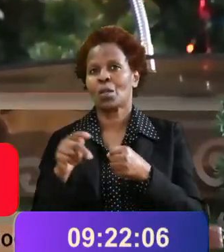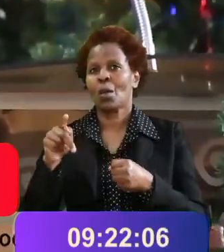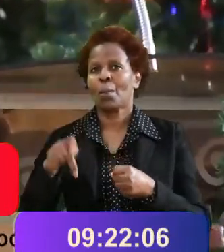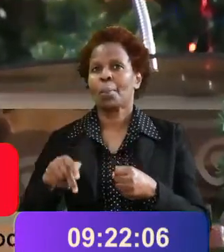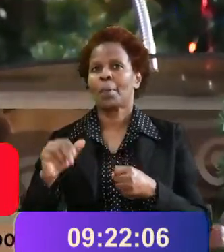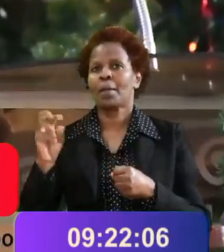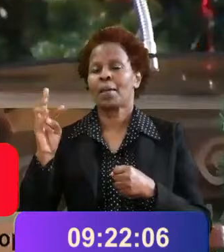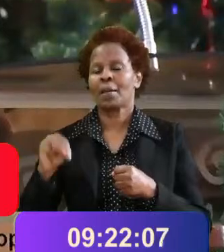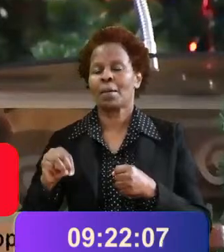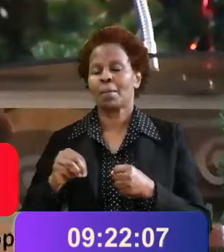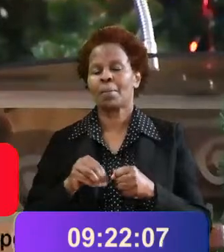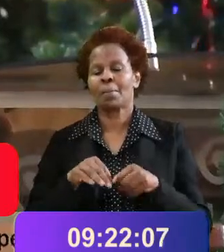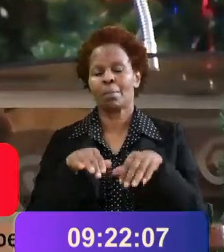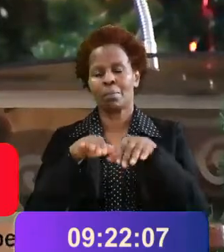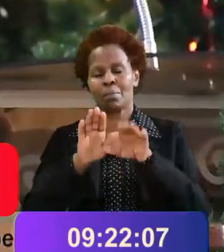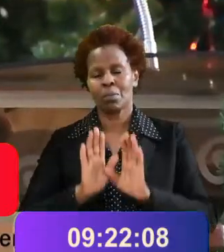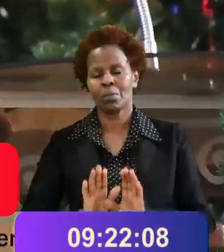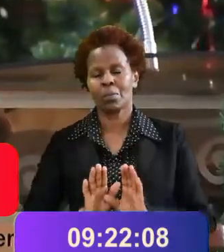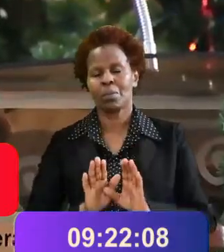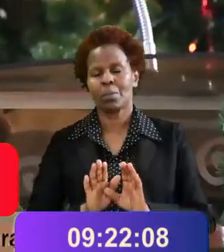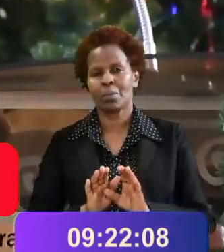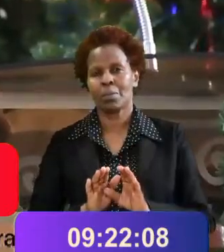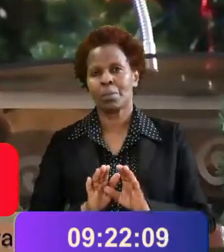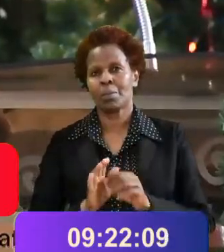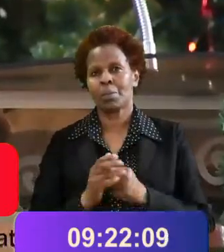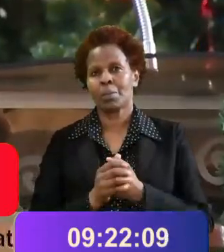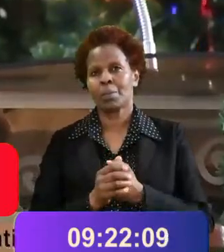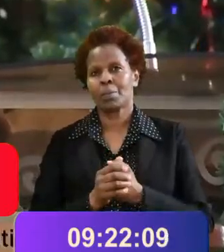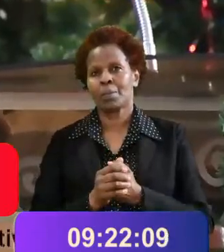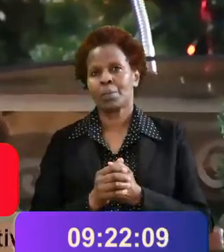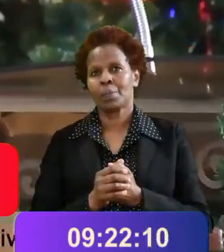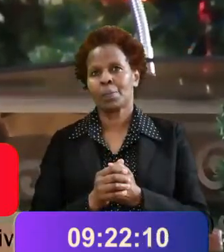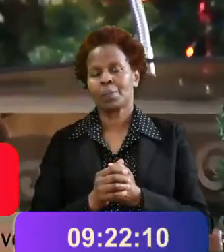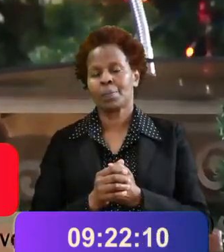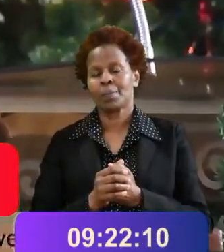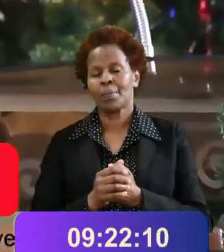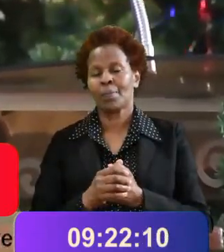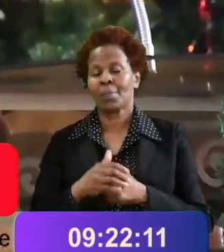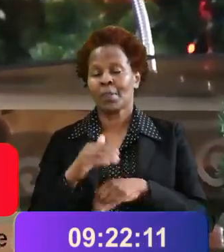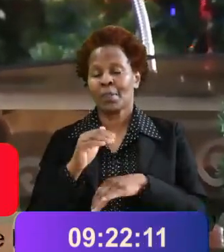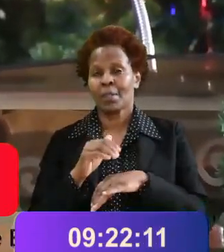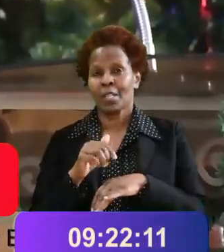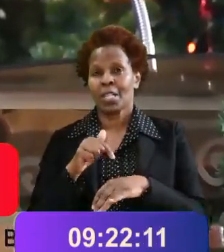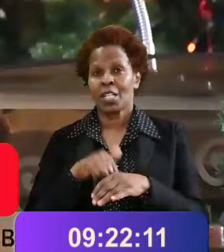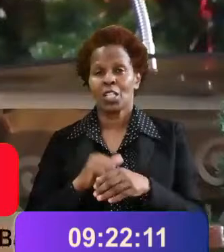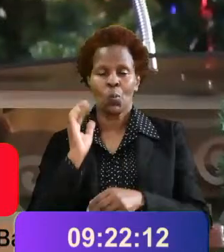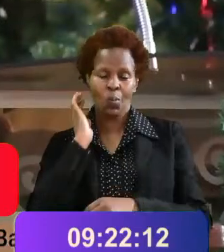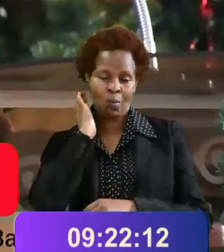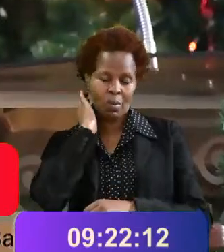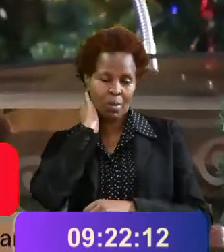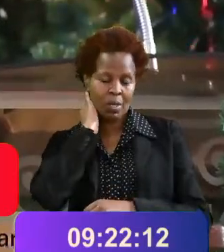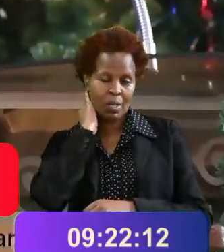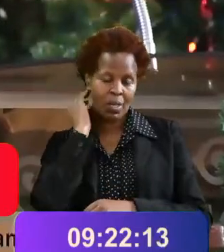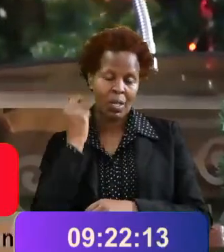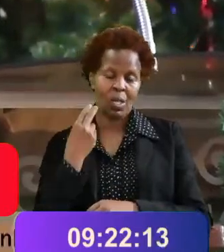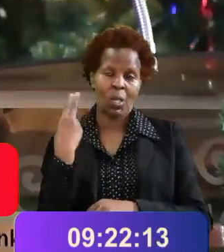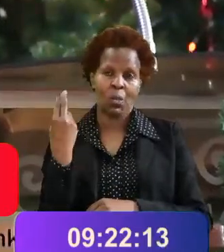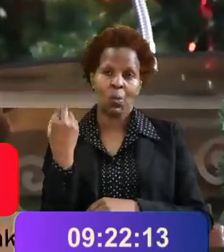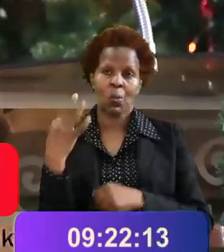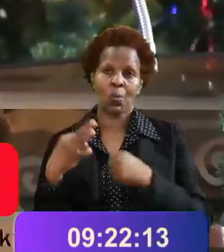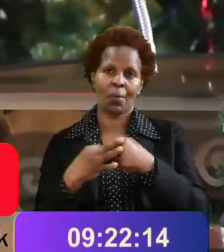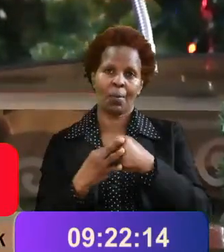And the funeral will be held at Getuge location, 28th December.